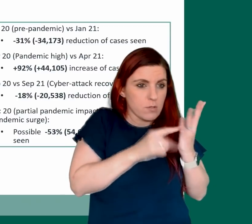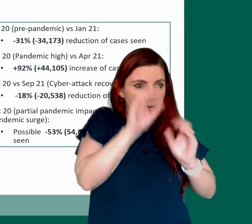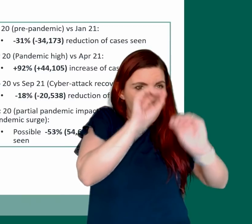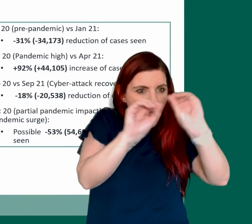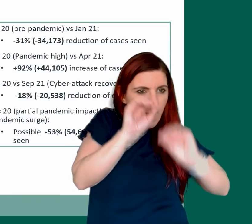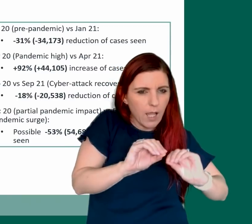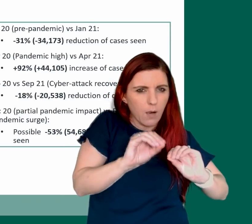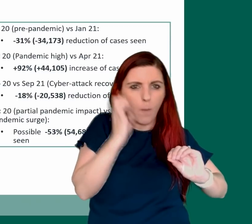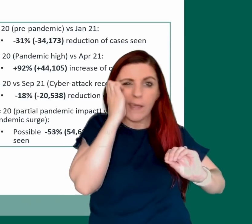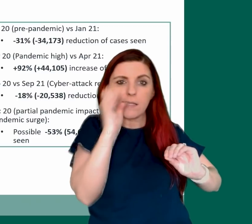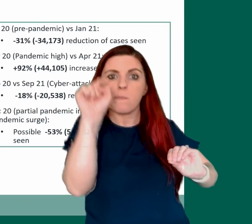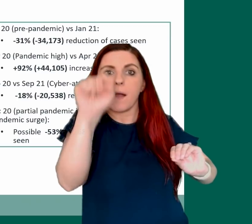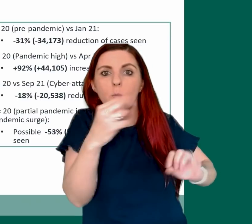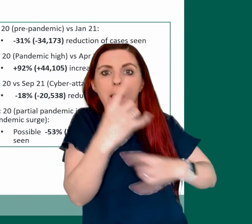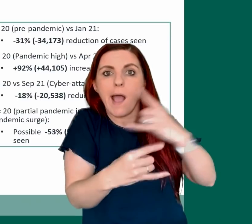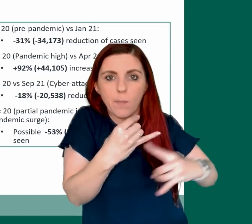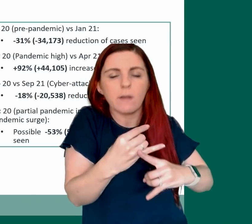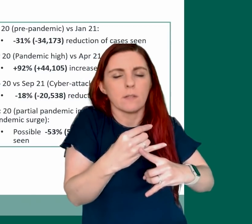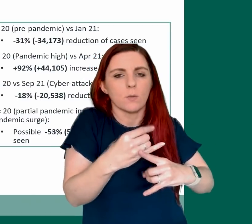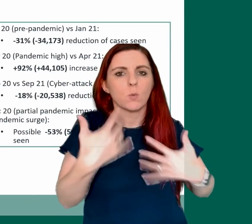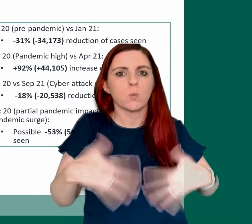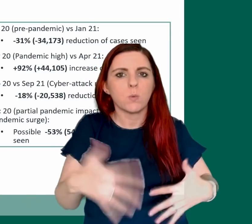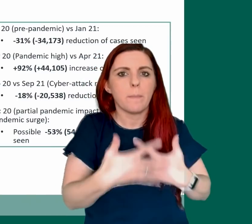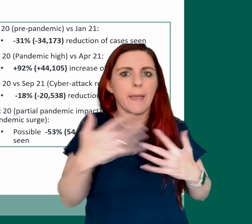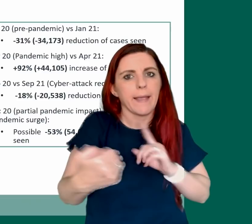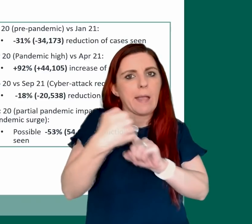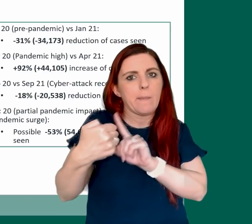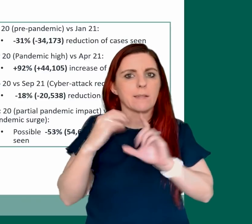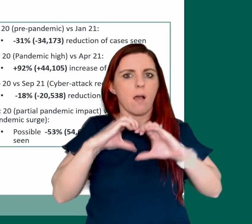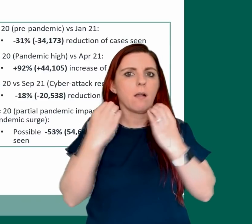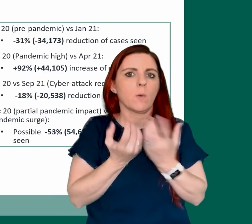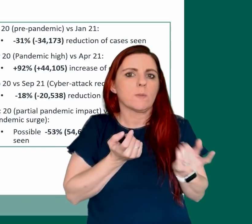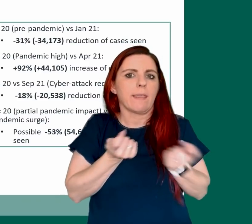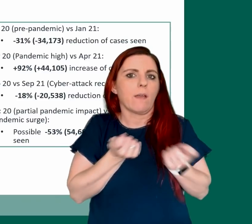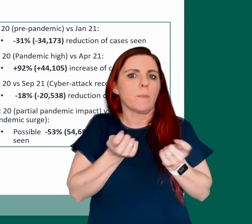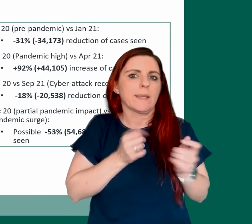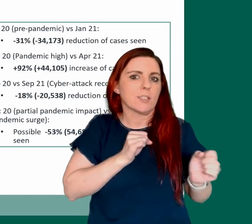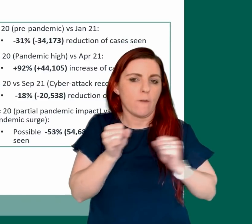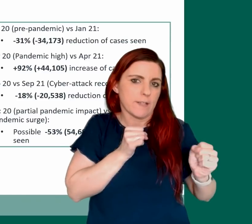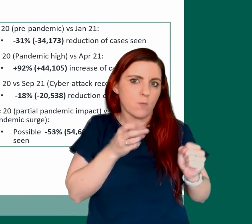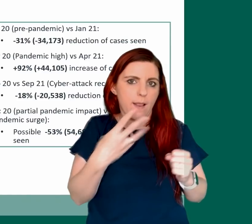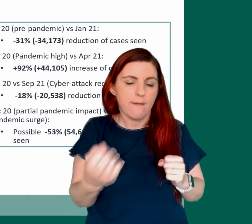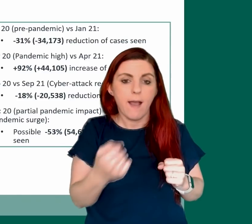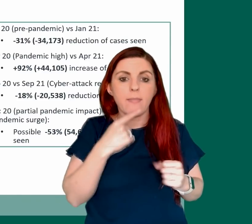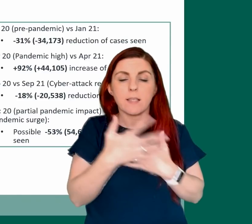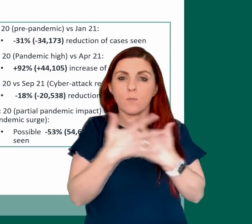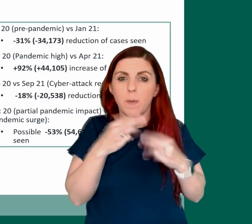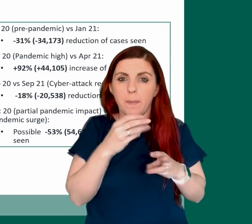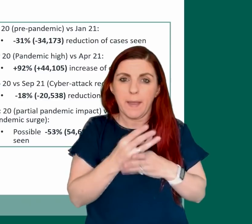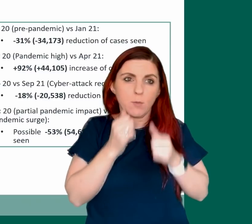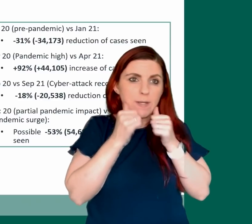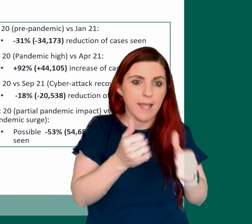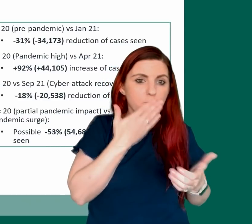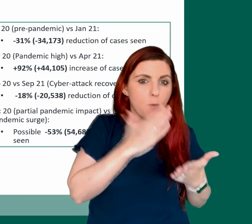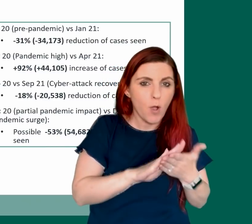be significant impact on our community therapy services. And again, that is as much about people being able to attend for appointments